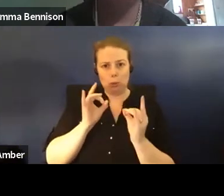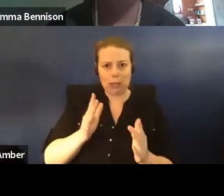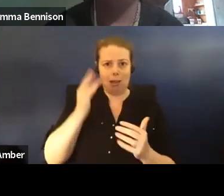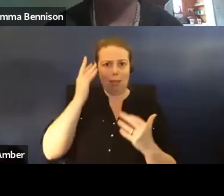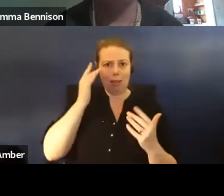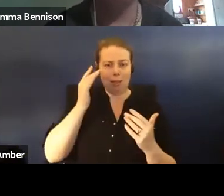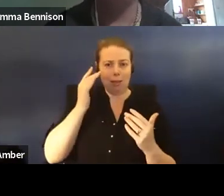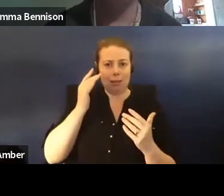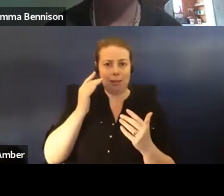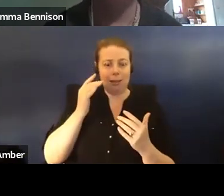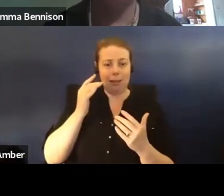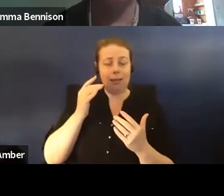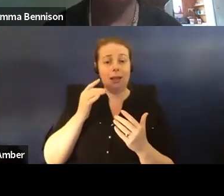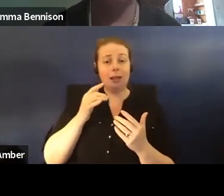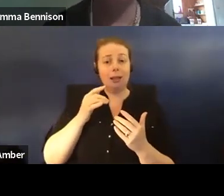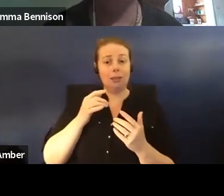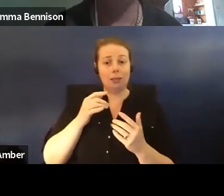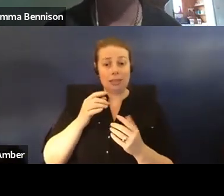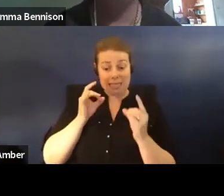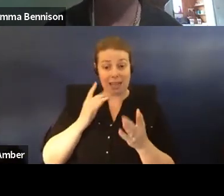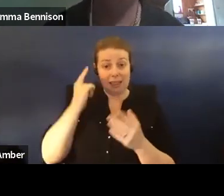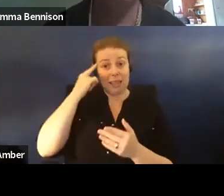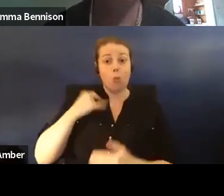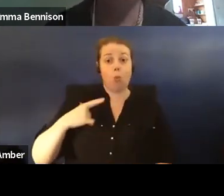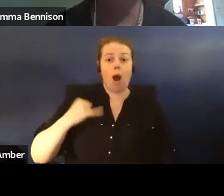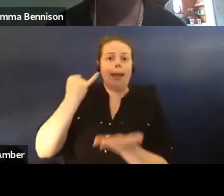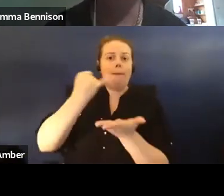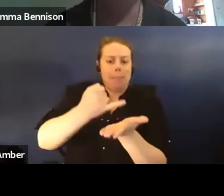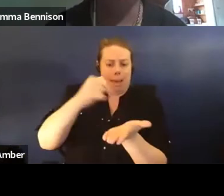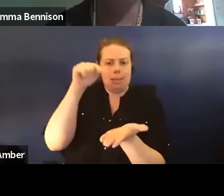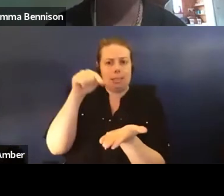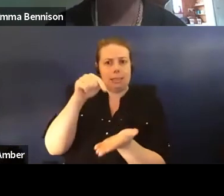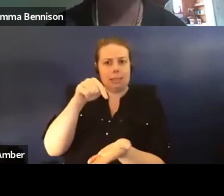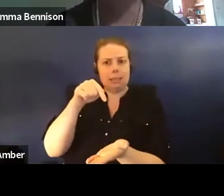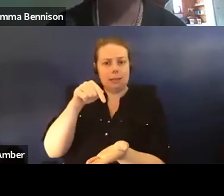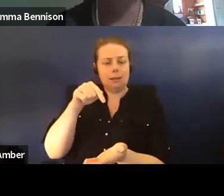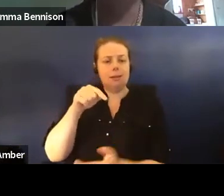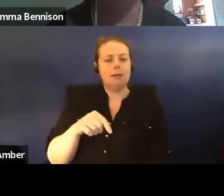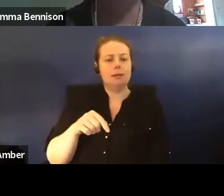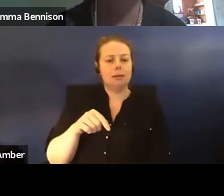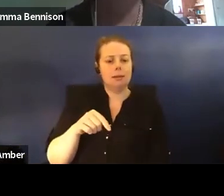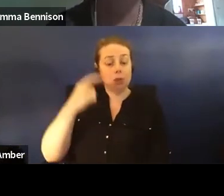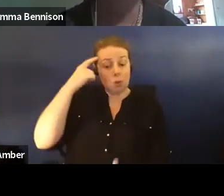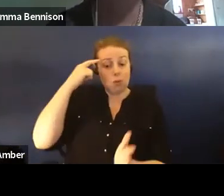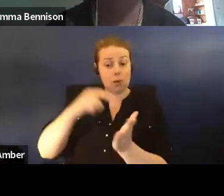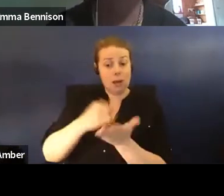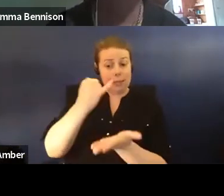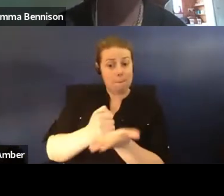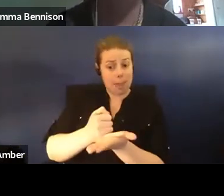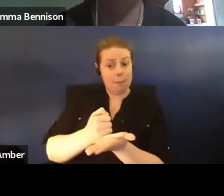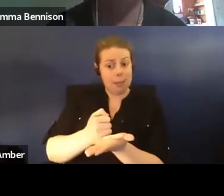accessibility requirement, you know, devolves from the impairment, then you know, that recognition needs to be